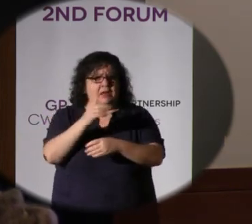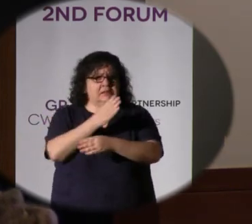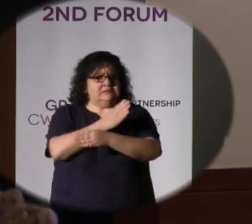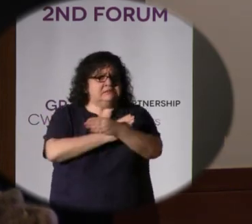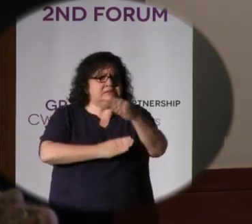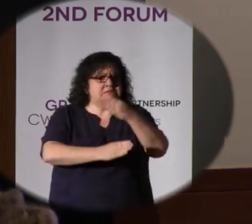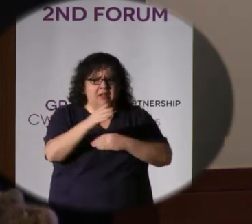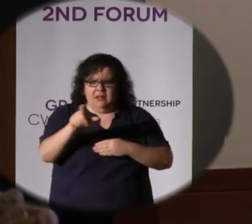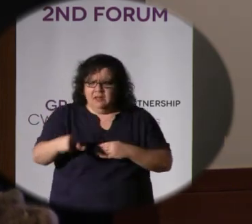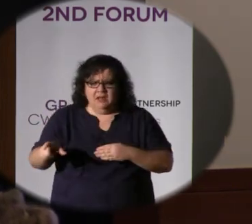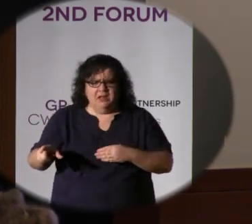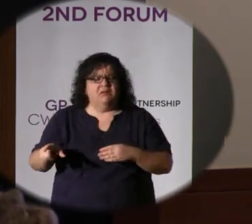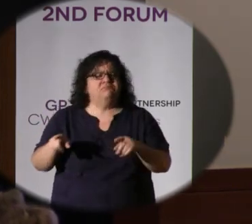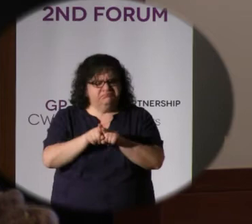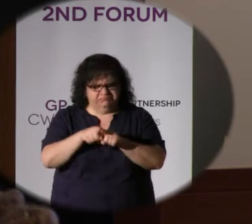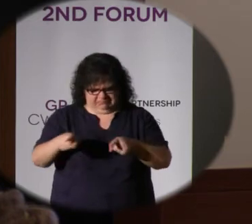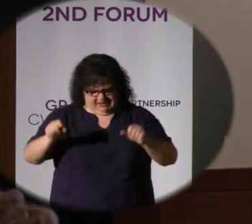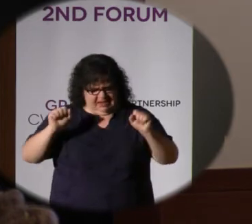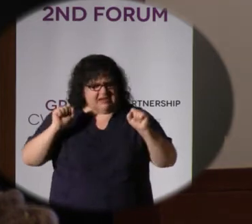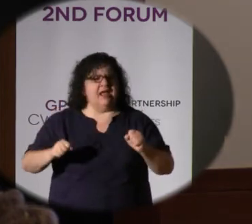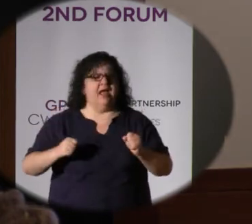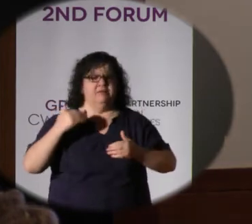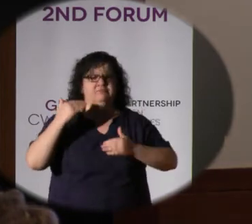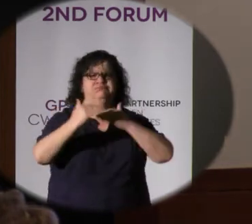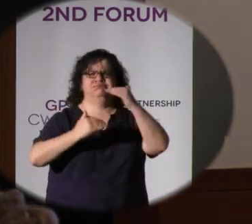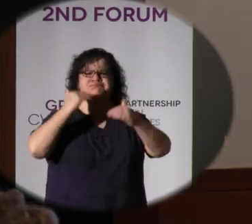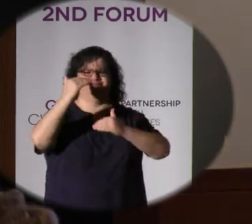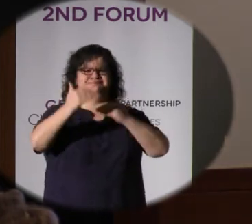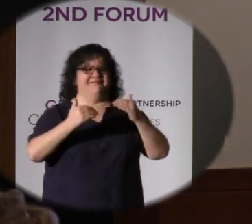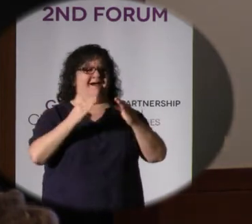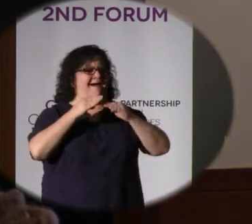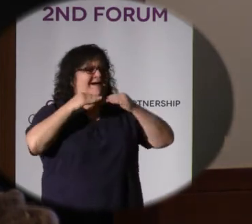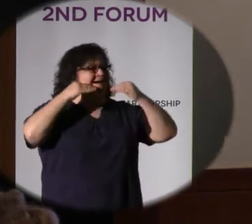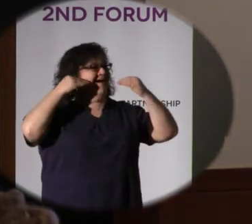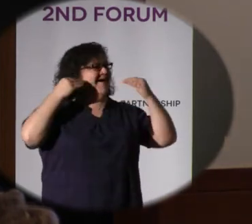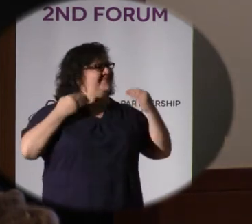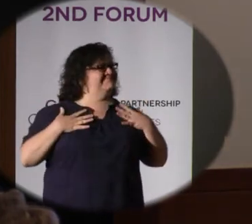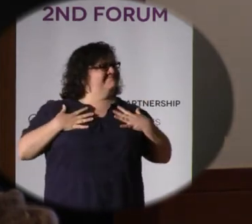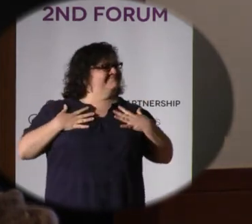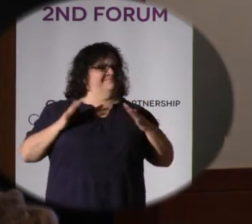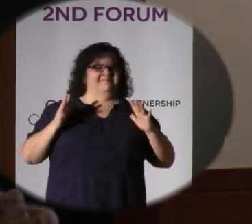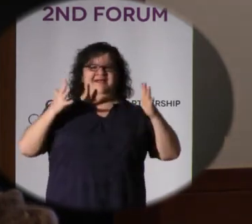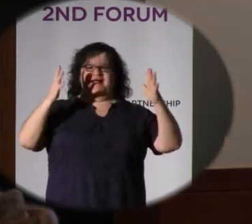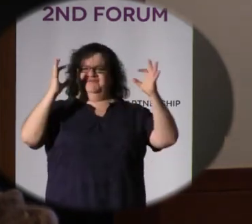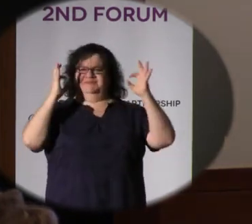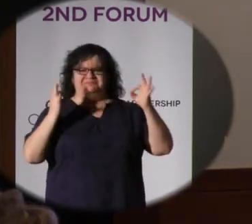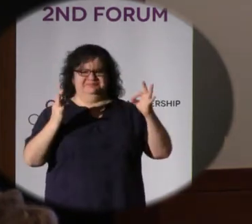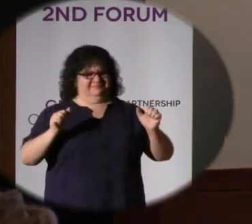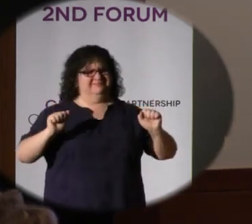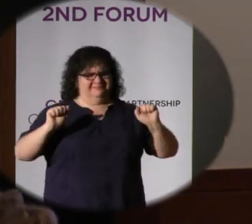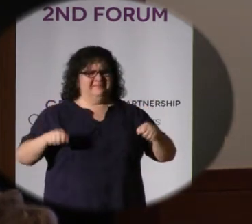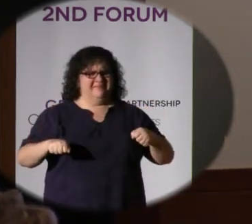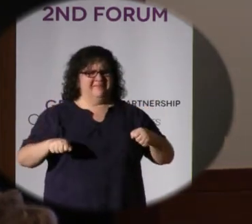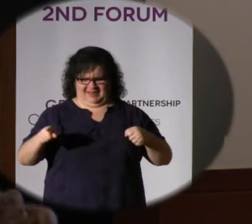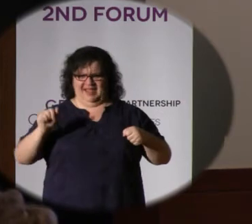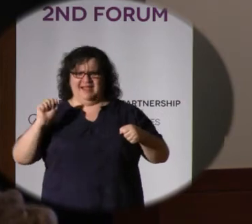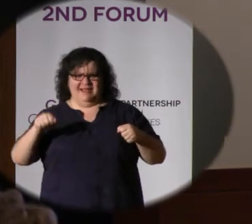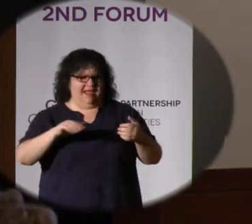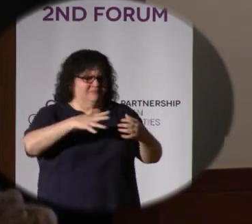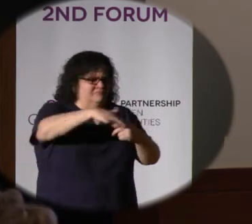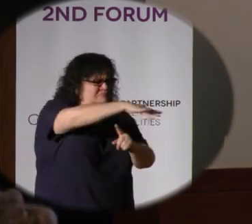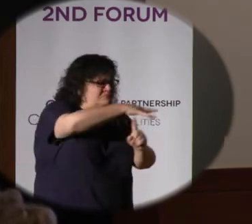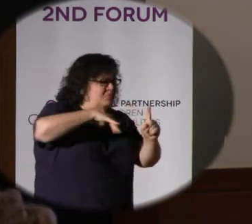meaningful, and vital community participation, and of